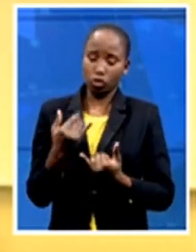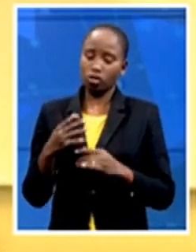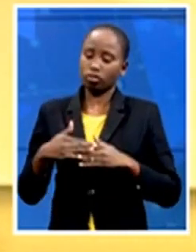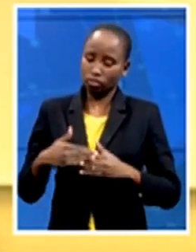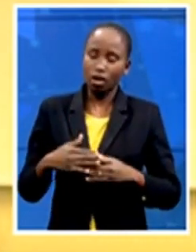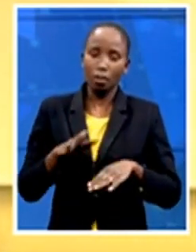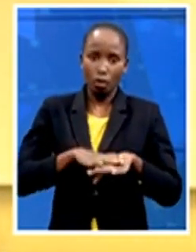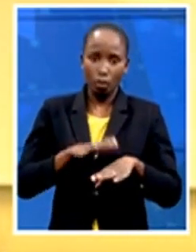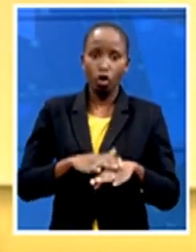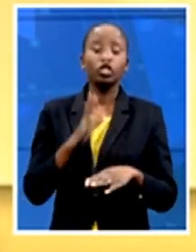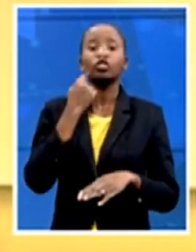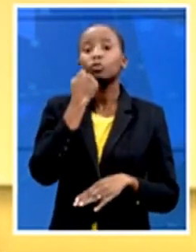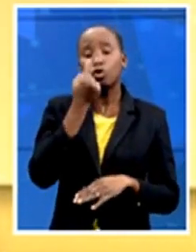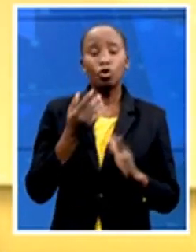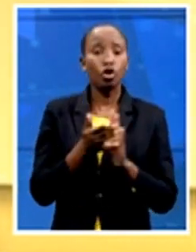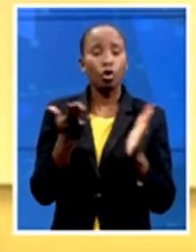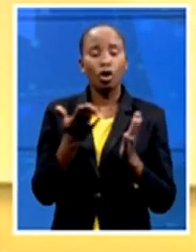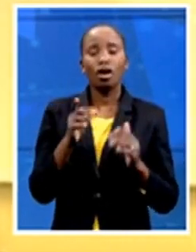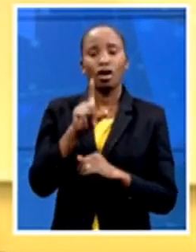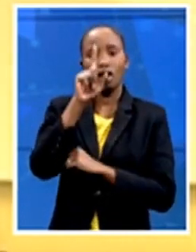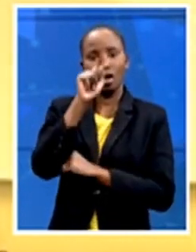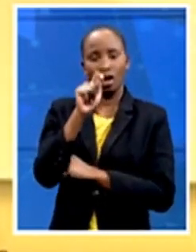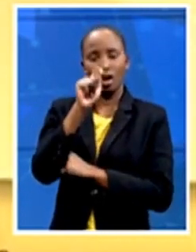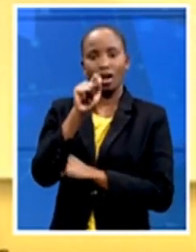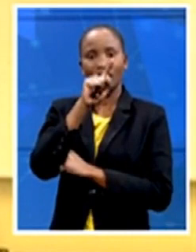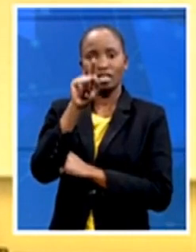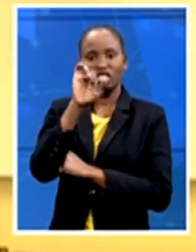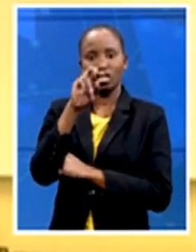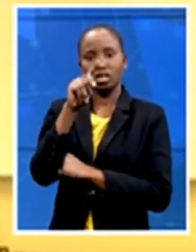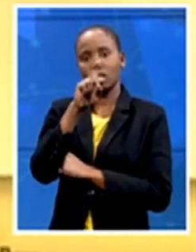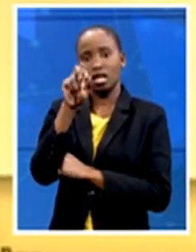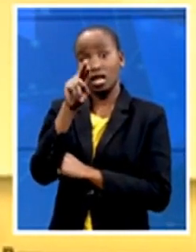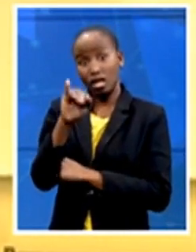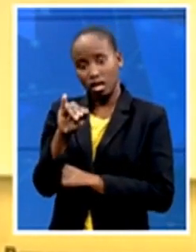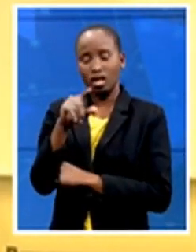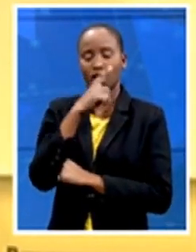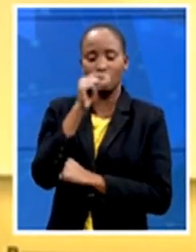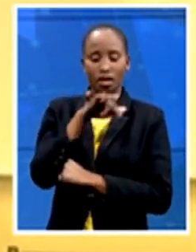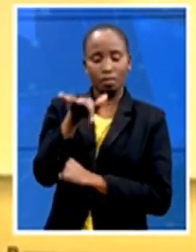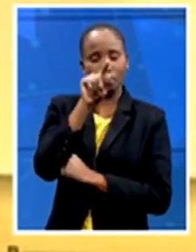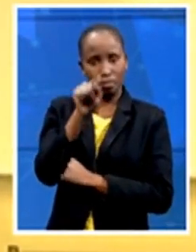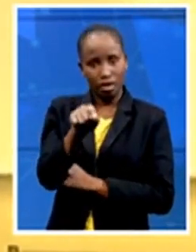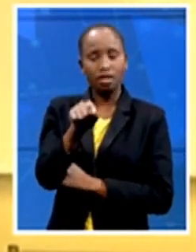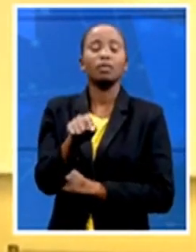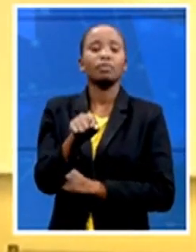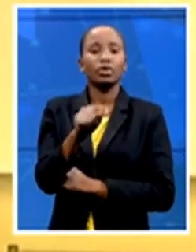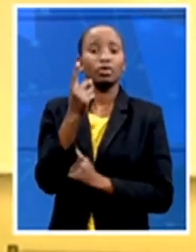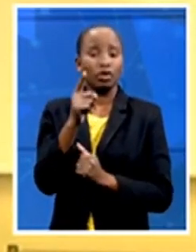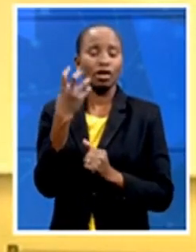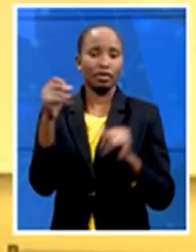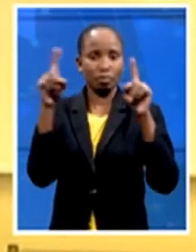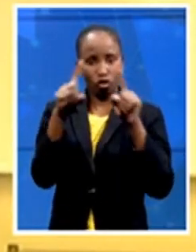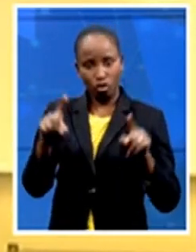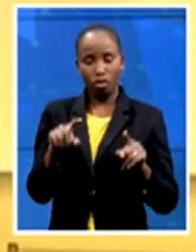surgeons will continuously. The maxillofacial specialists will also be continuing. We've got so many